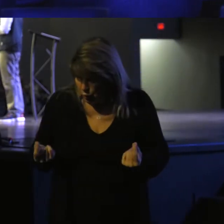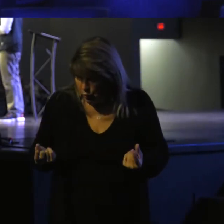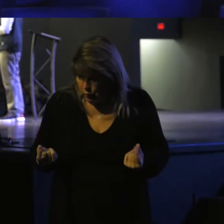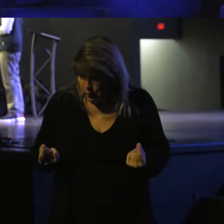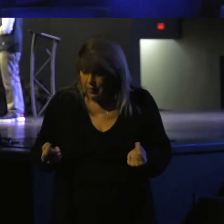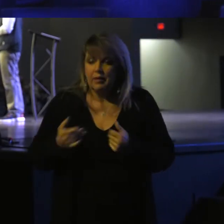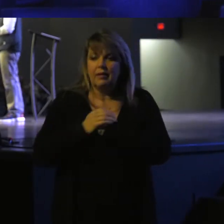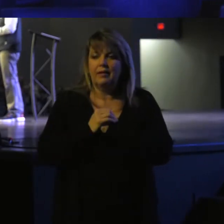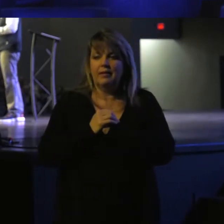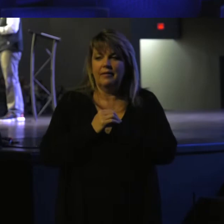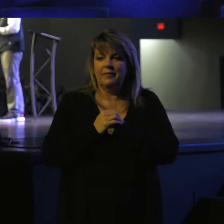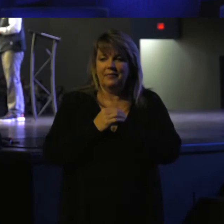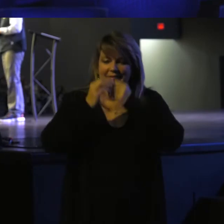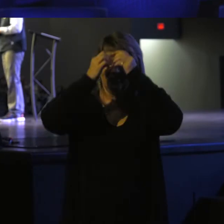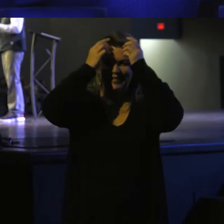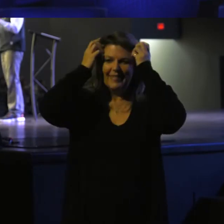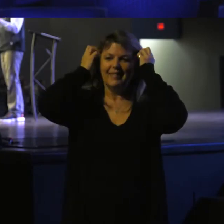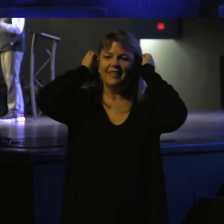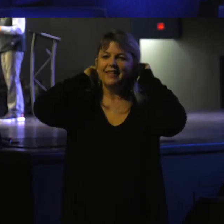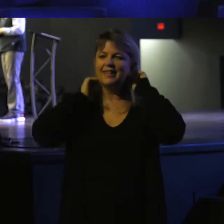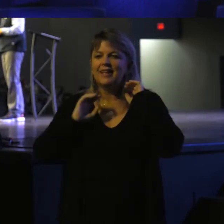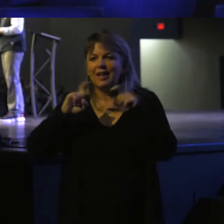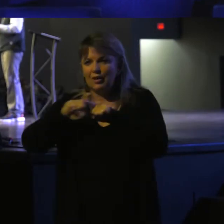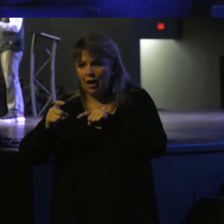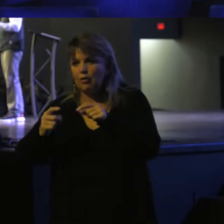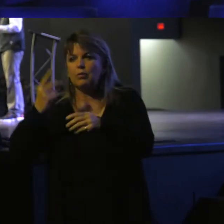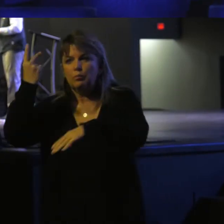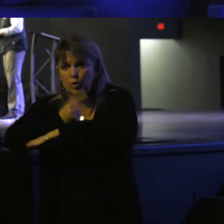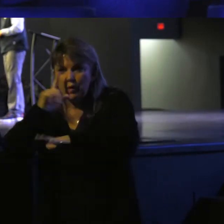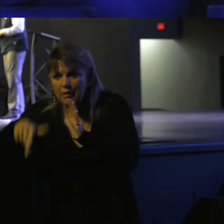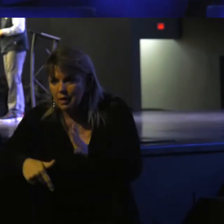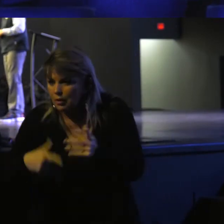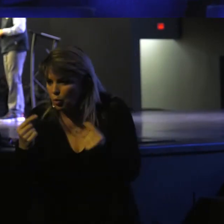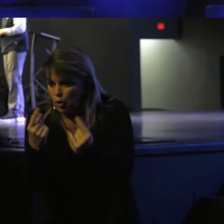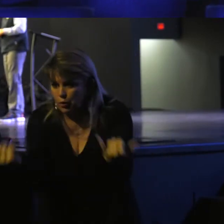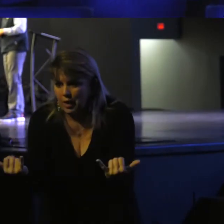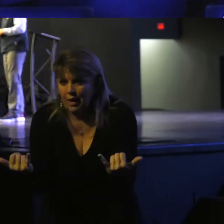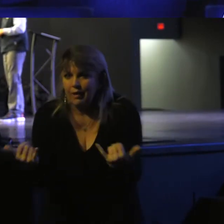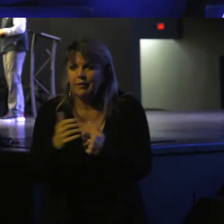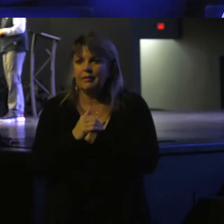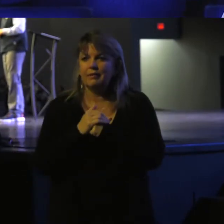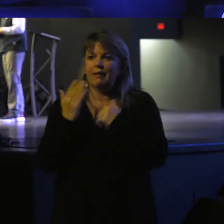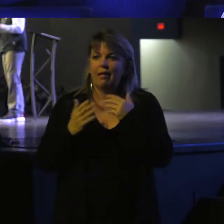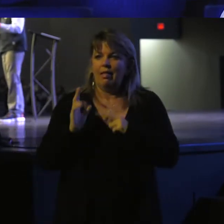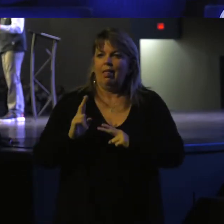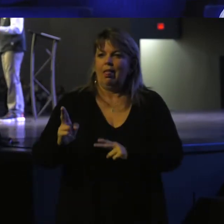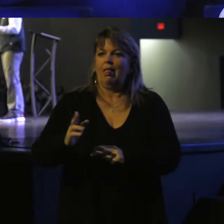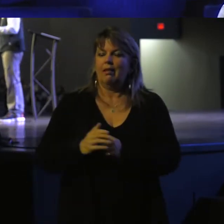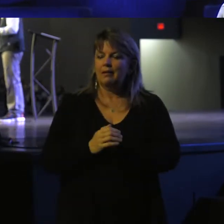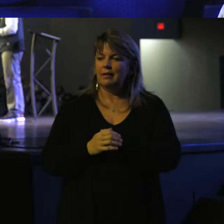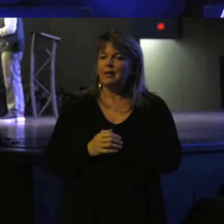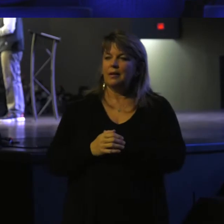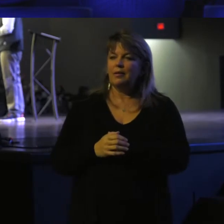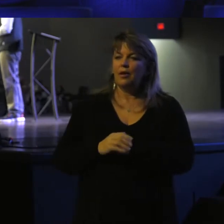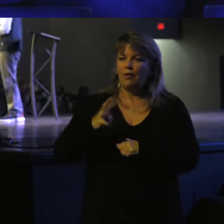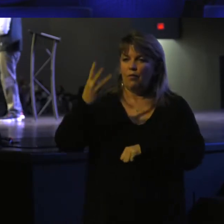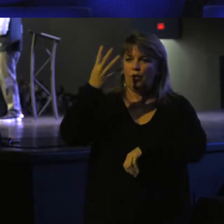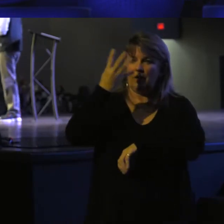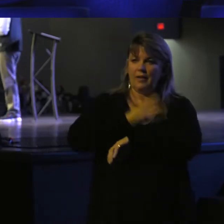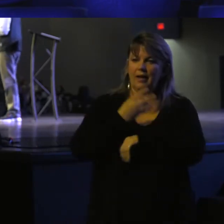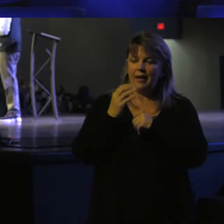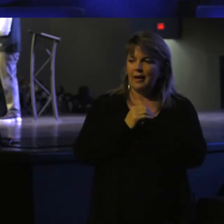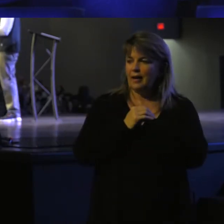And I called her the day after that. I said, what'd you do today? And by day four, I'm sure she wanted to block my number.